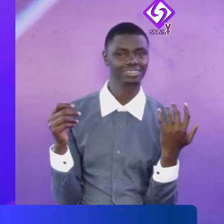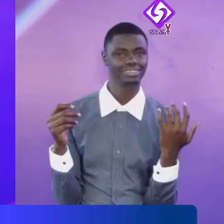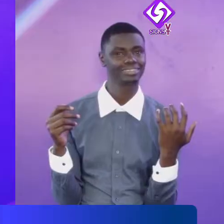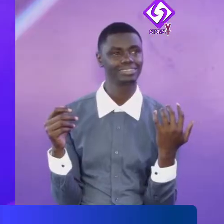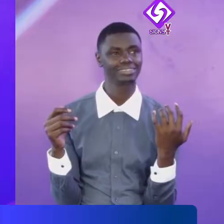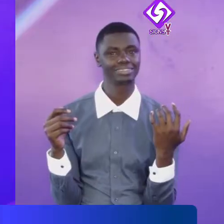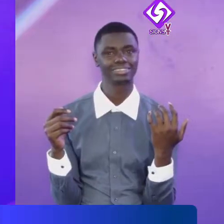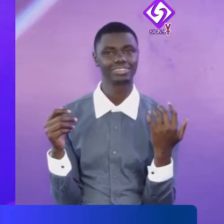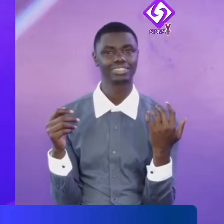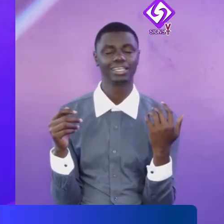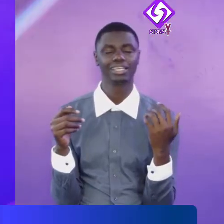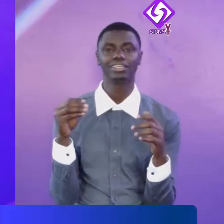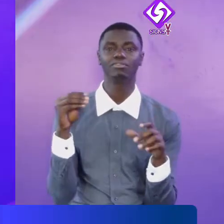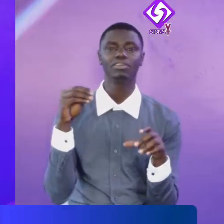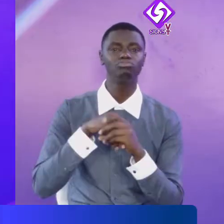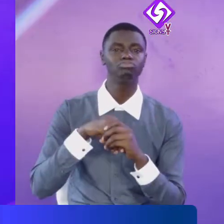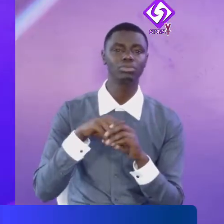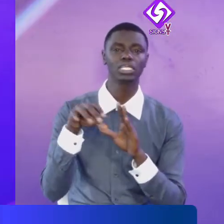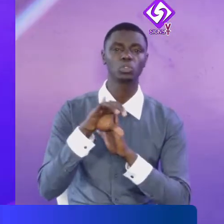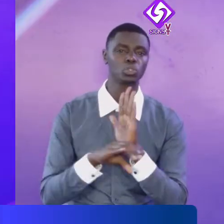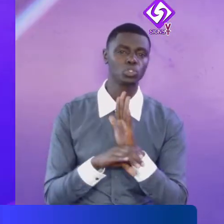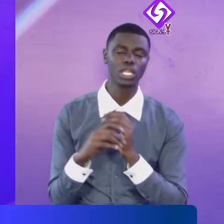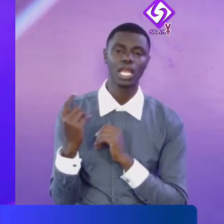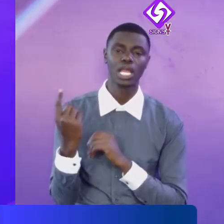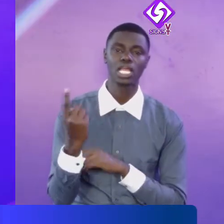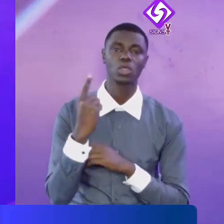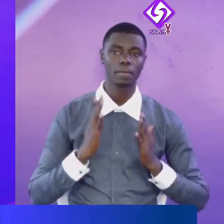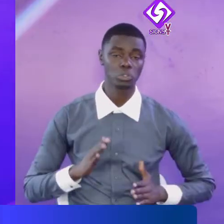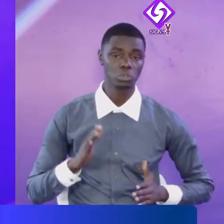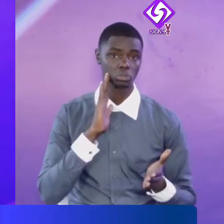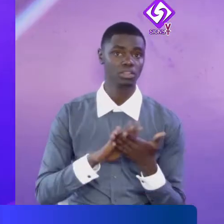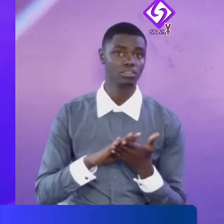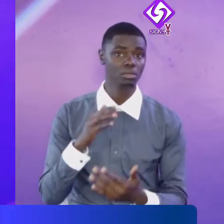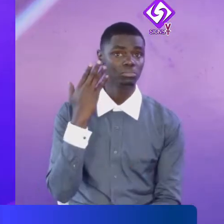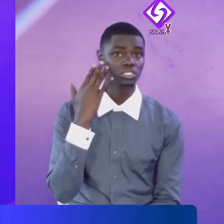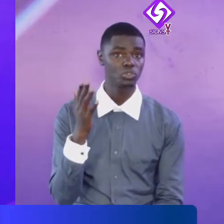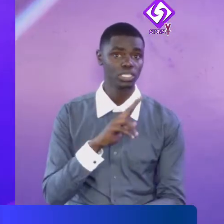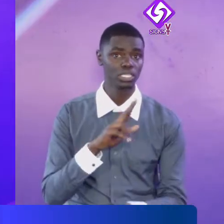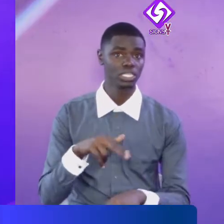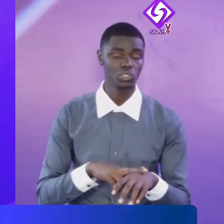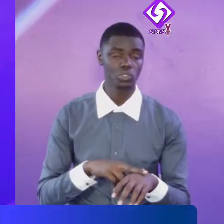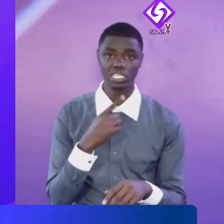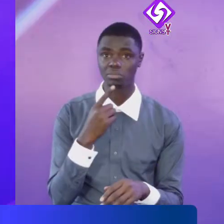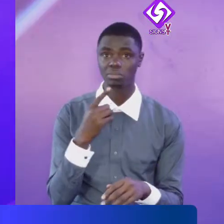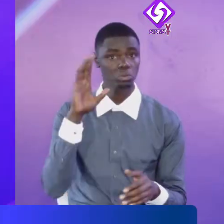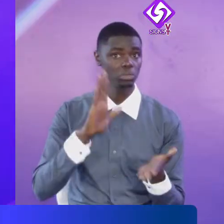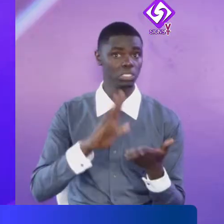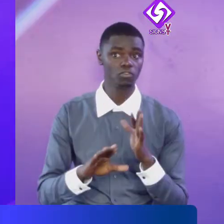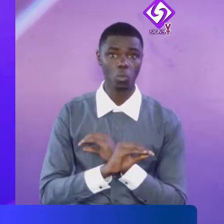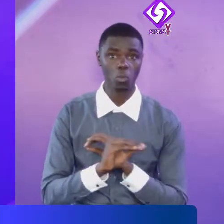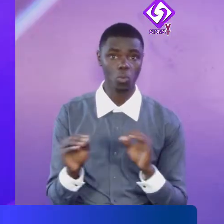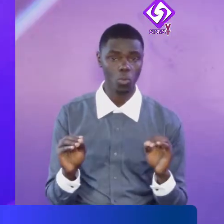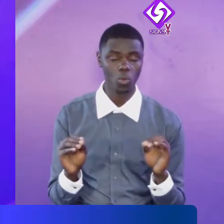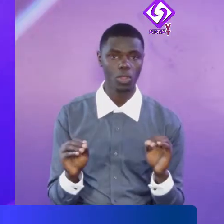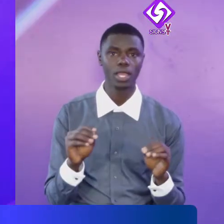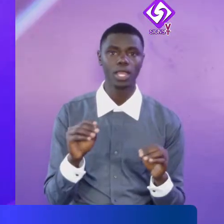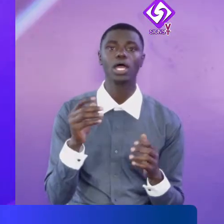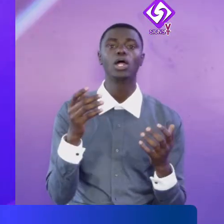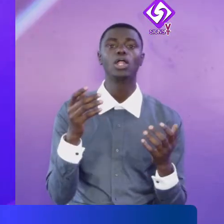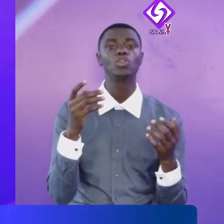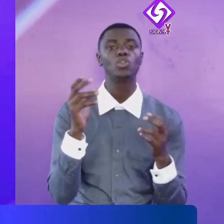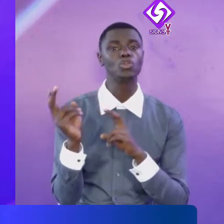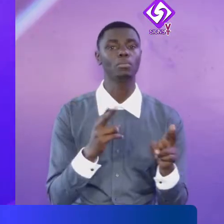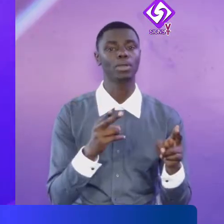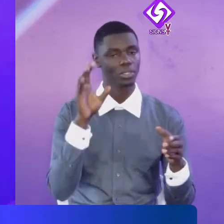even constitutionally, the only person to believe, I don't know why nation is saying we don't know whom to believe. Normally, you should believe the family.